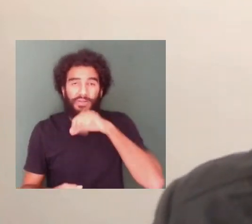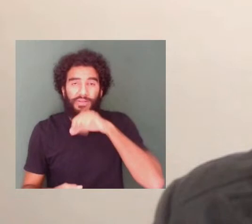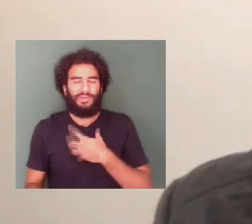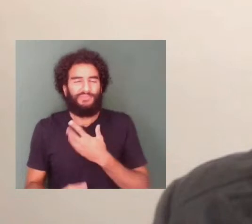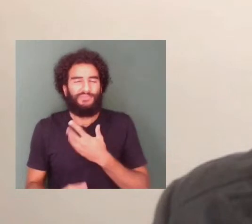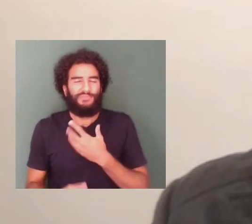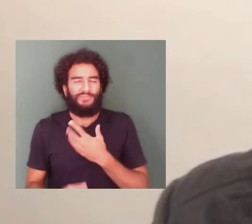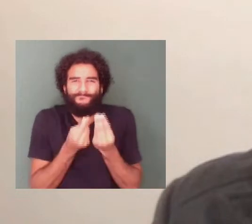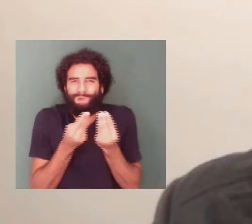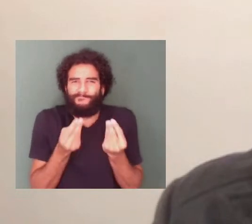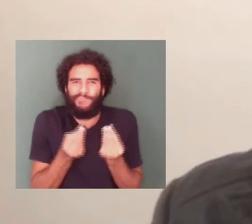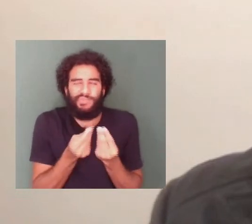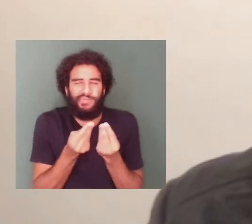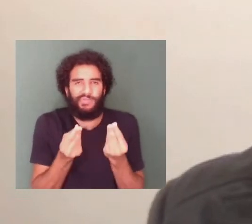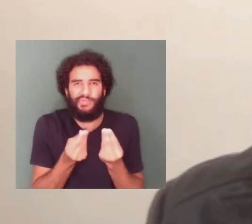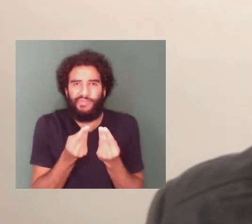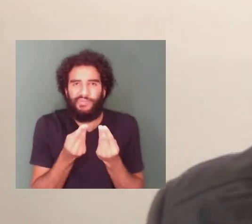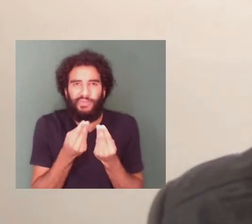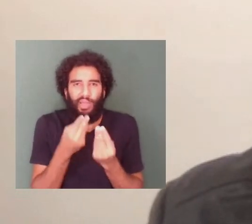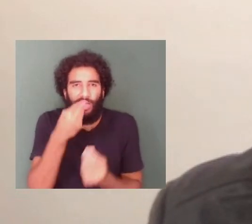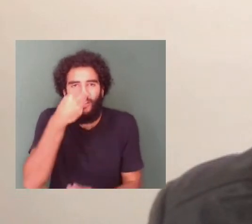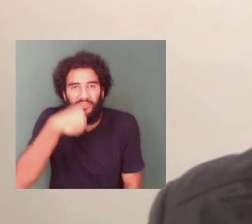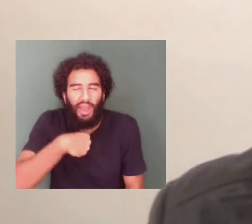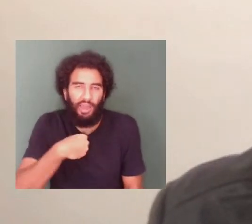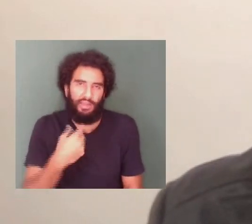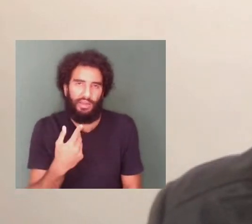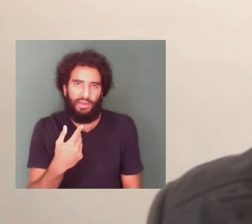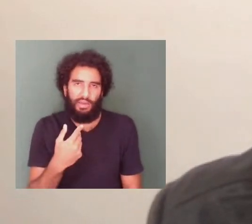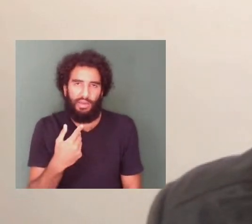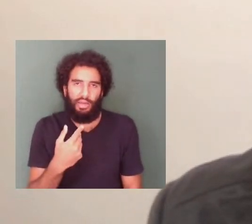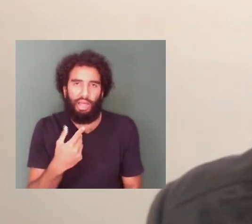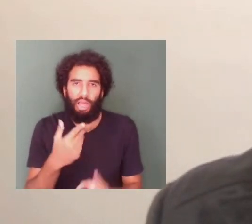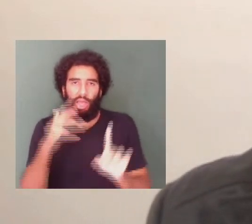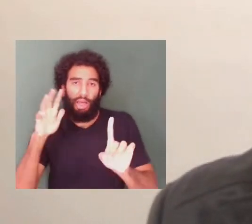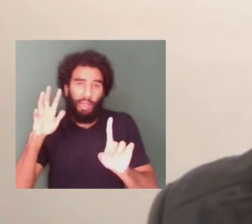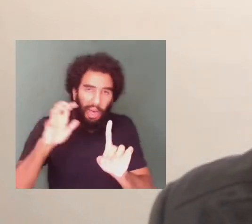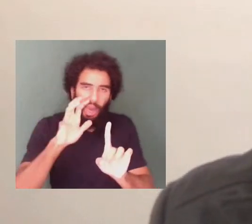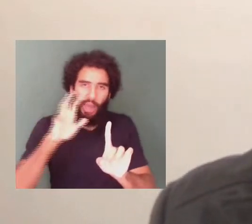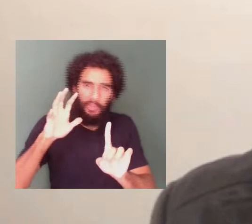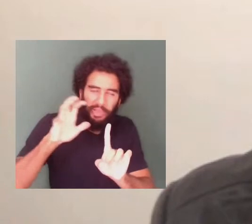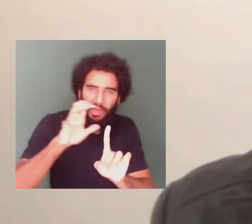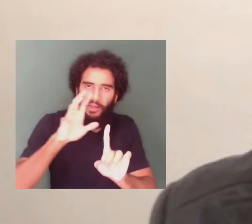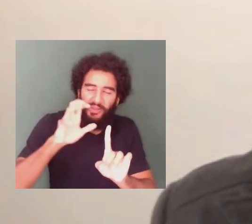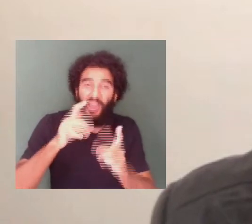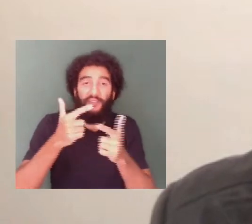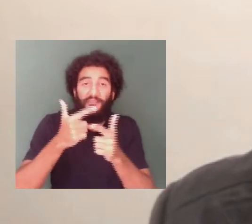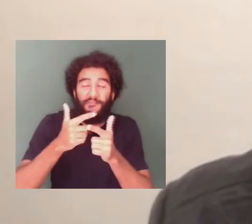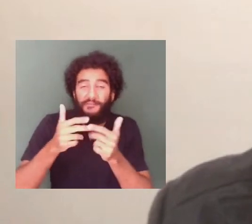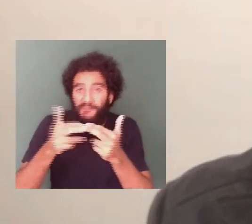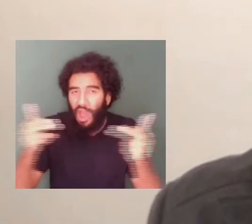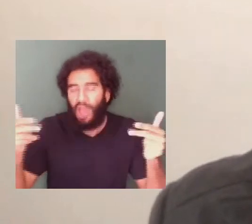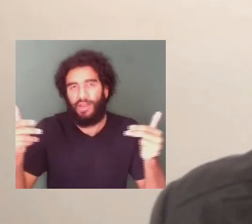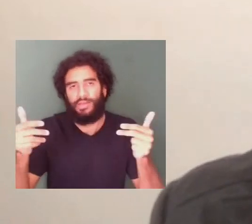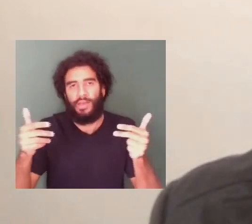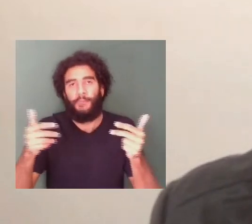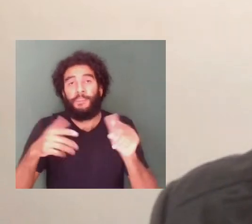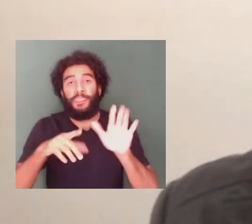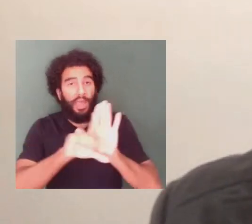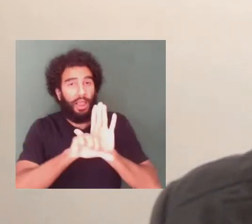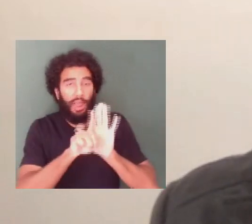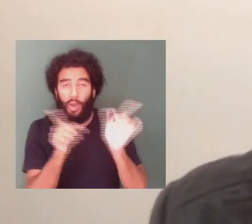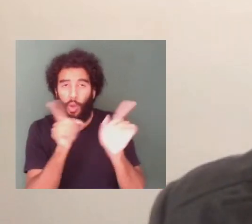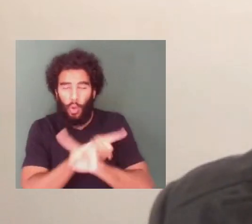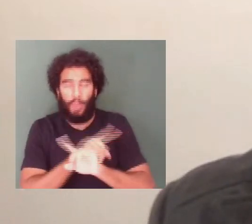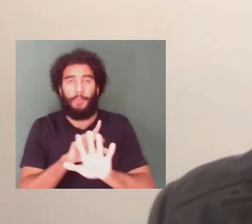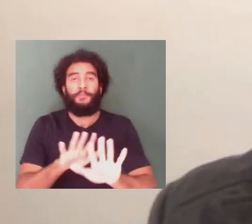these mothers and push on them so many abusive forms of advertising that